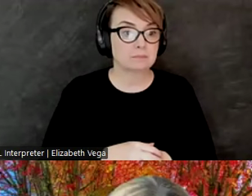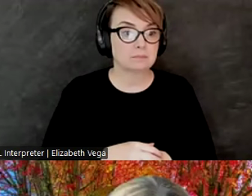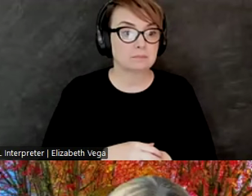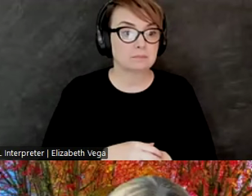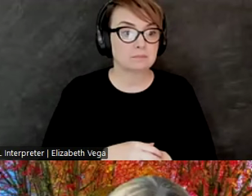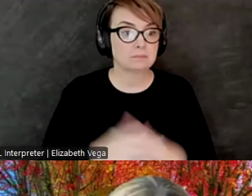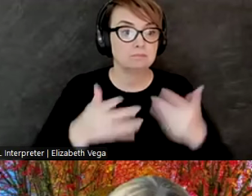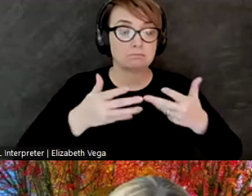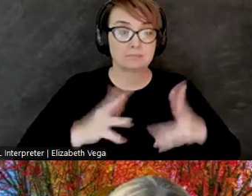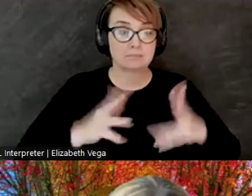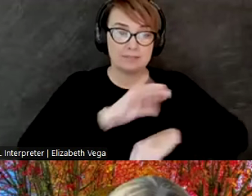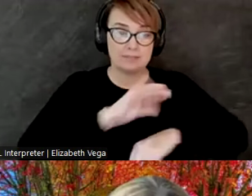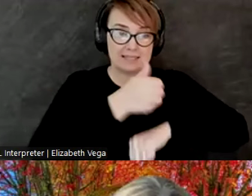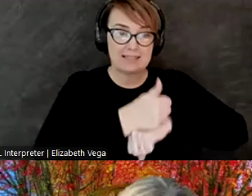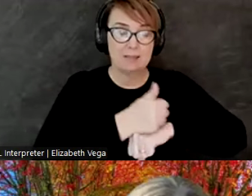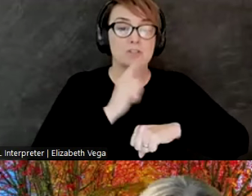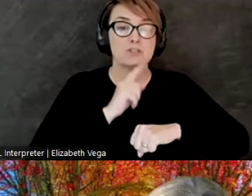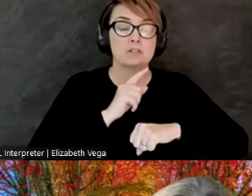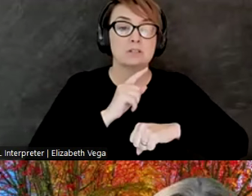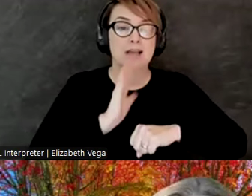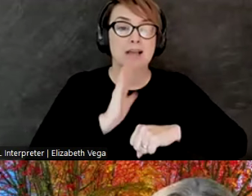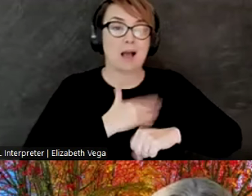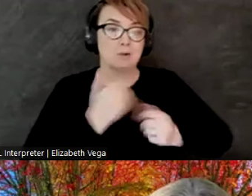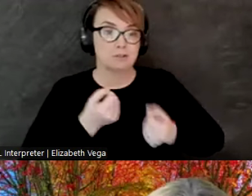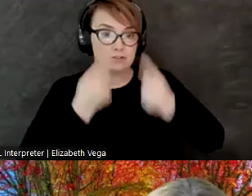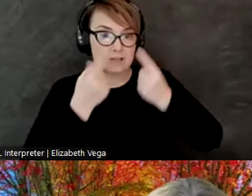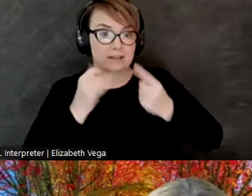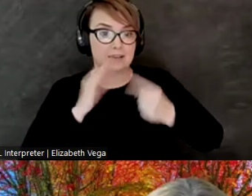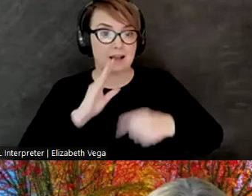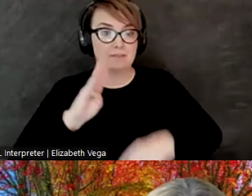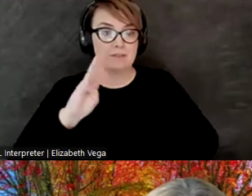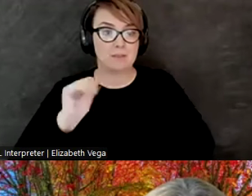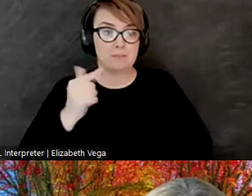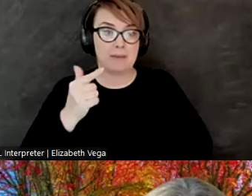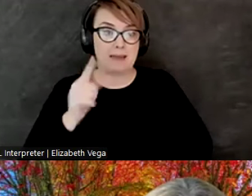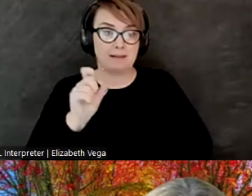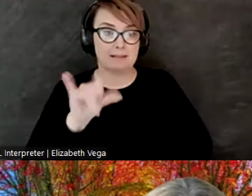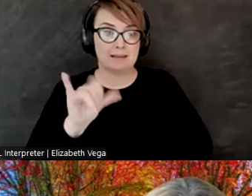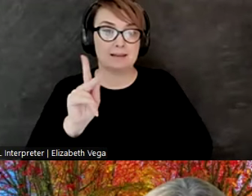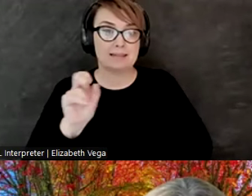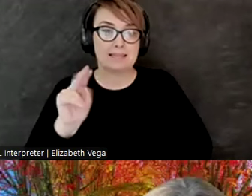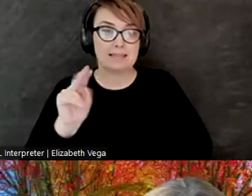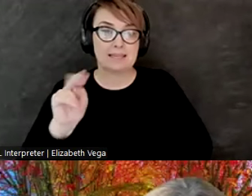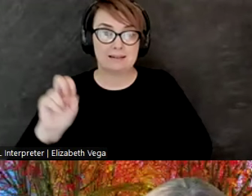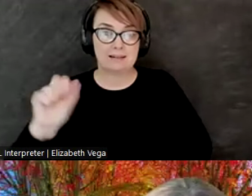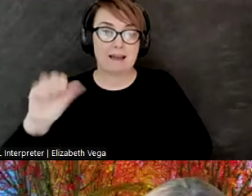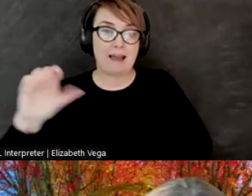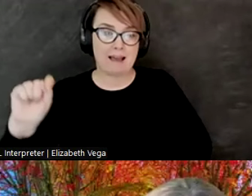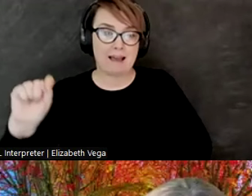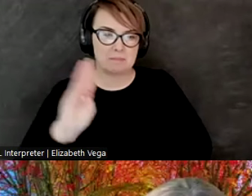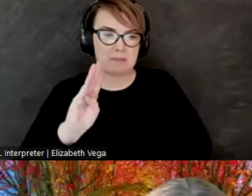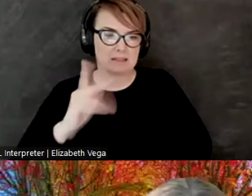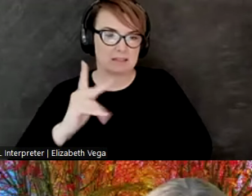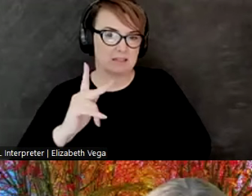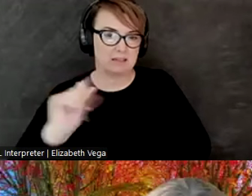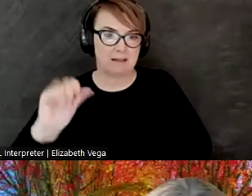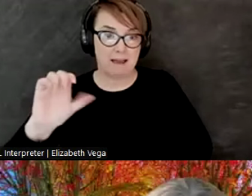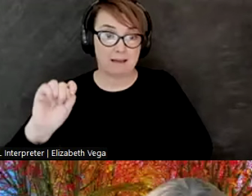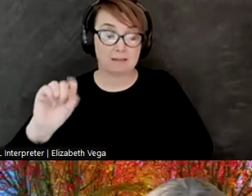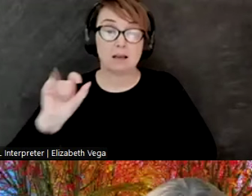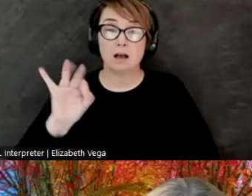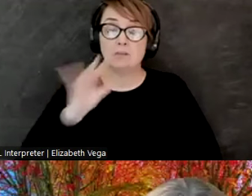established our interpretation of the Bagley-Keene Act of Open Meetings that states if a